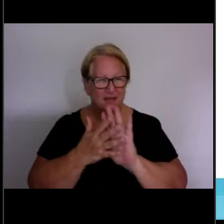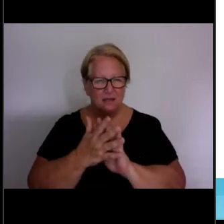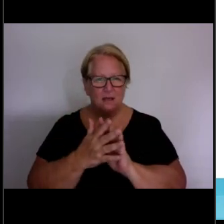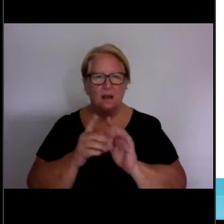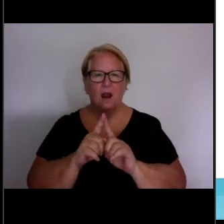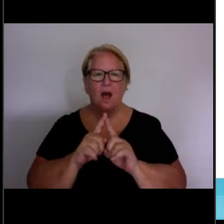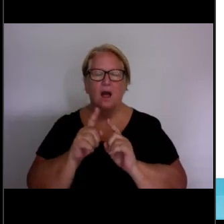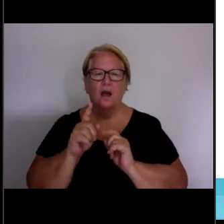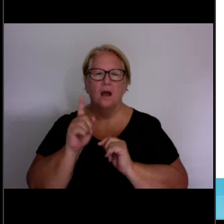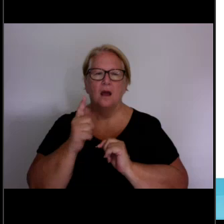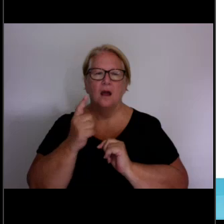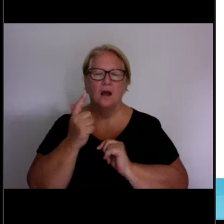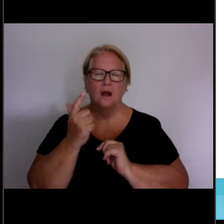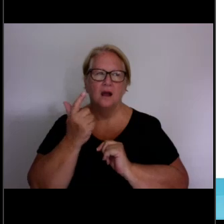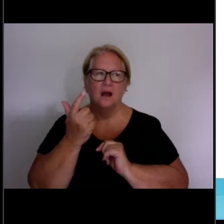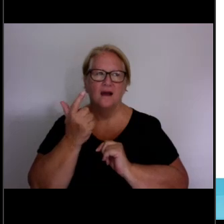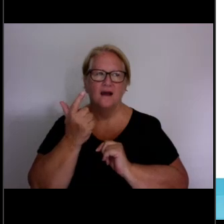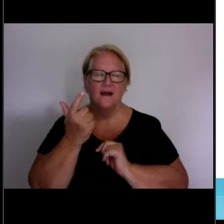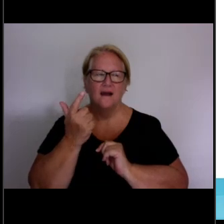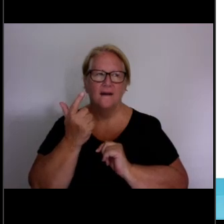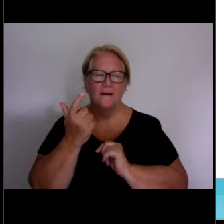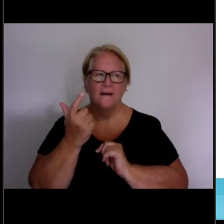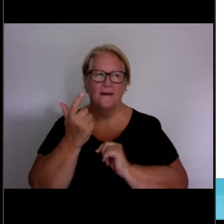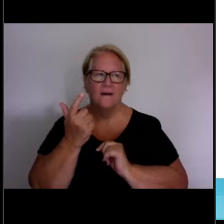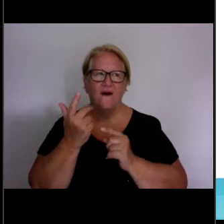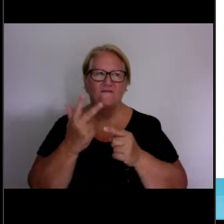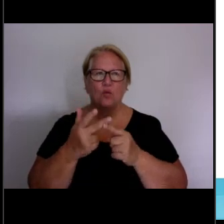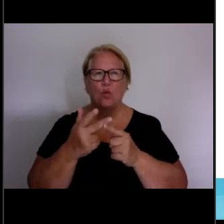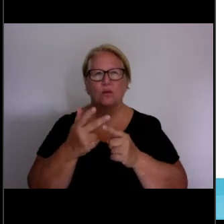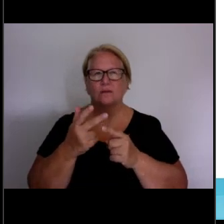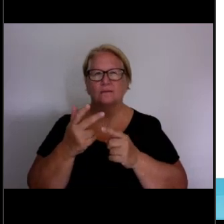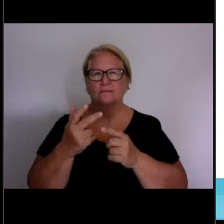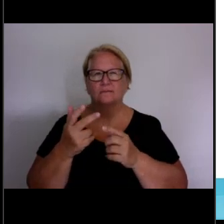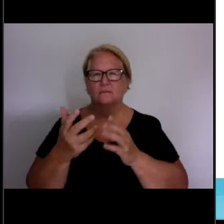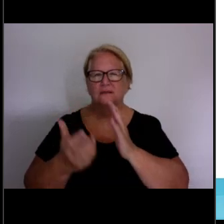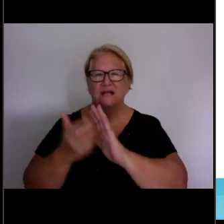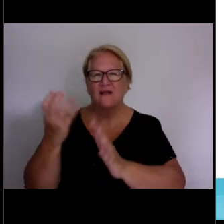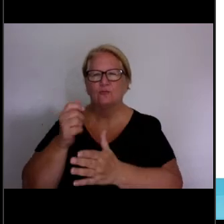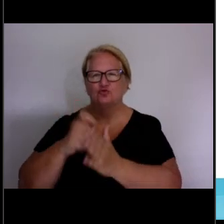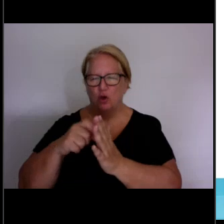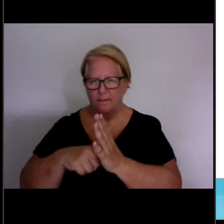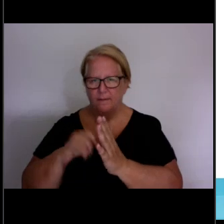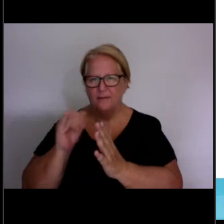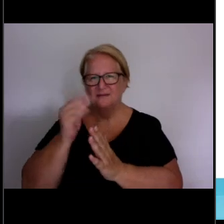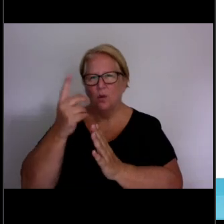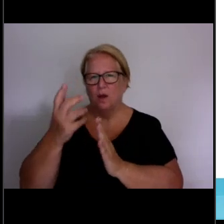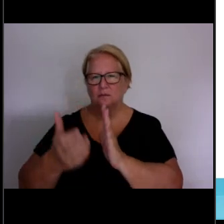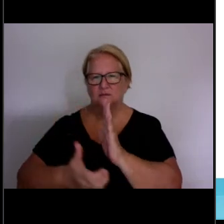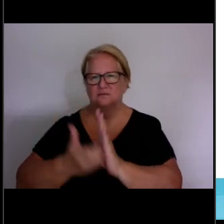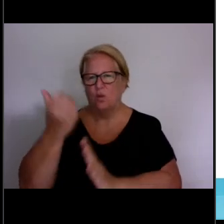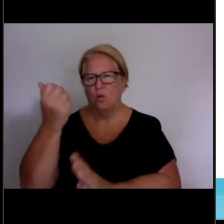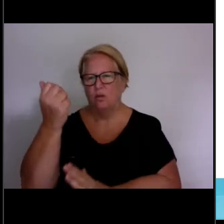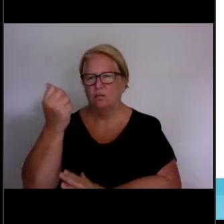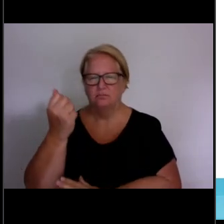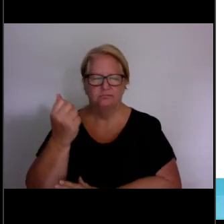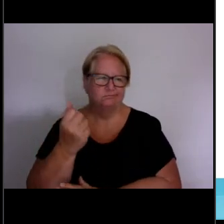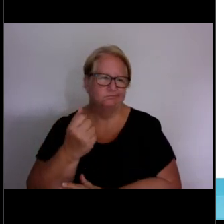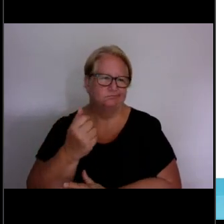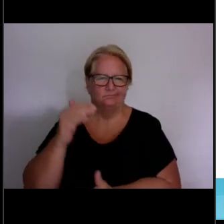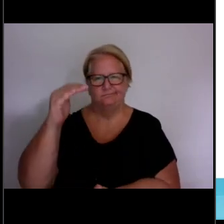found that, say, for a shop stealing offence where somebody has stolen a $13 bottle of